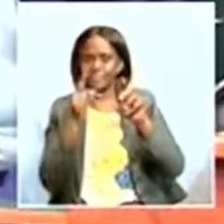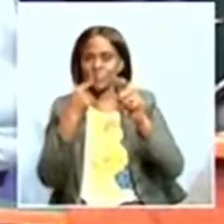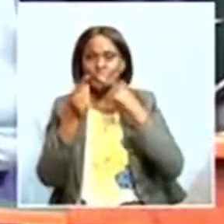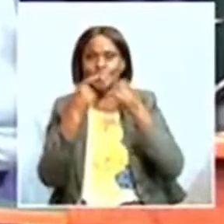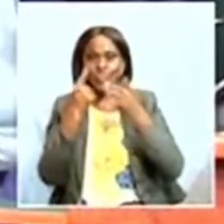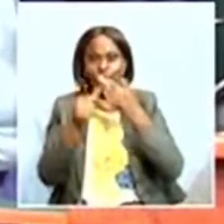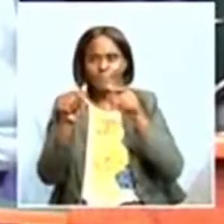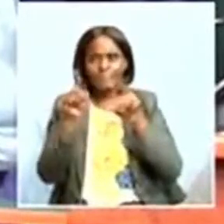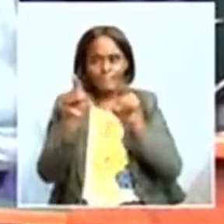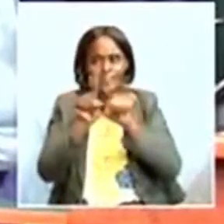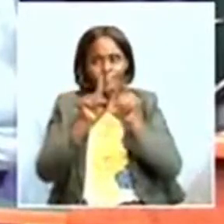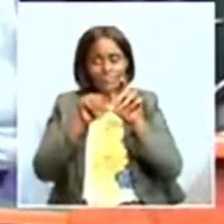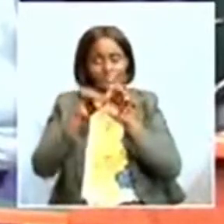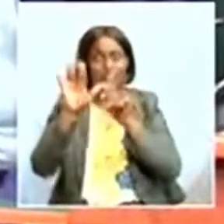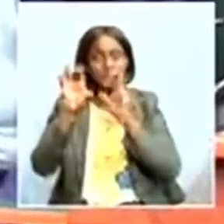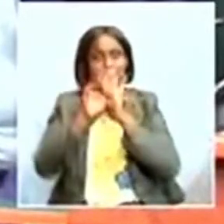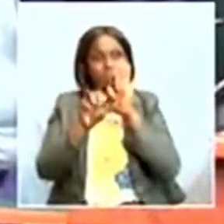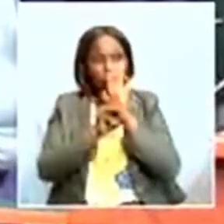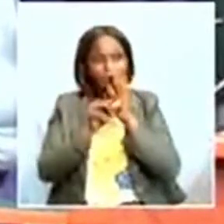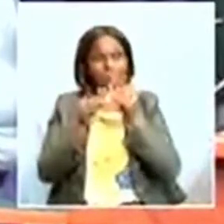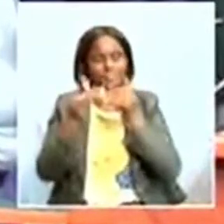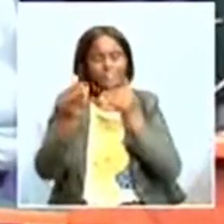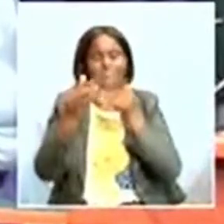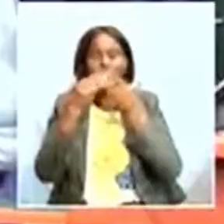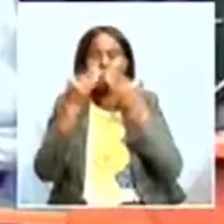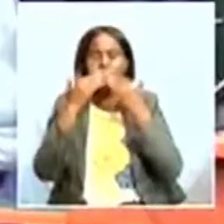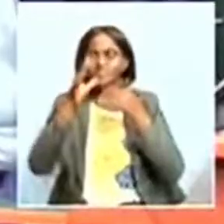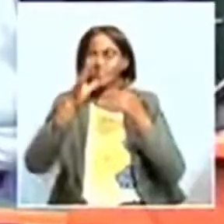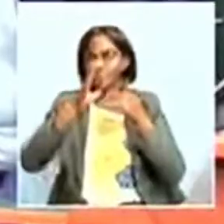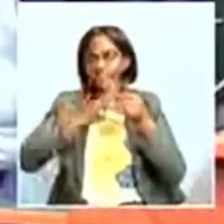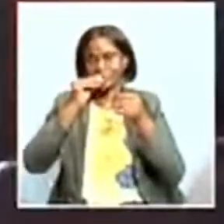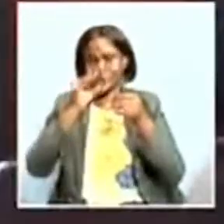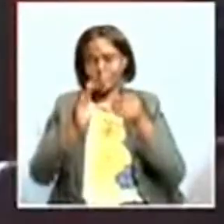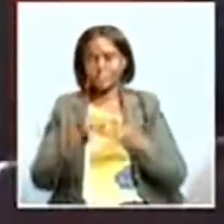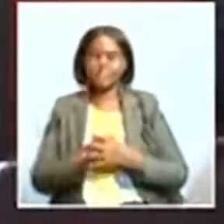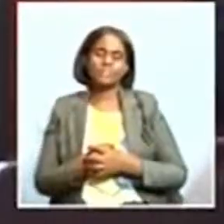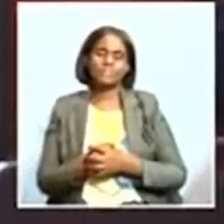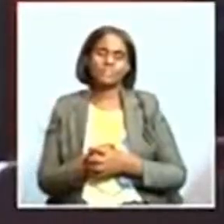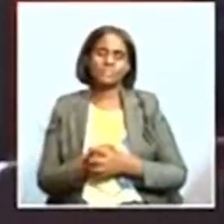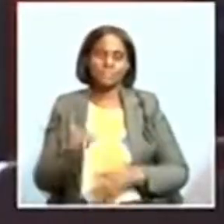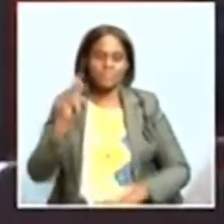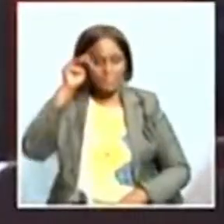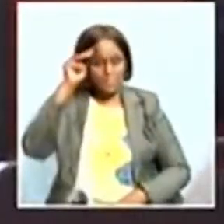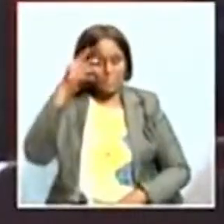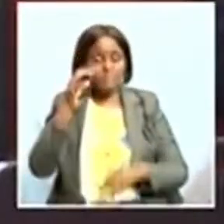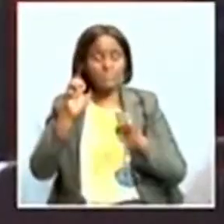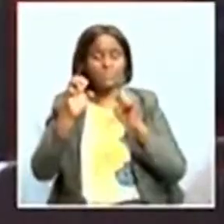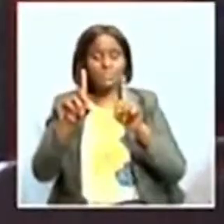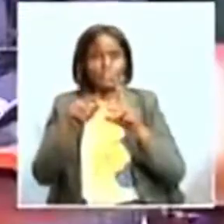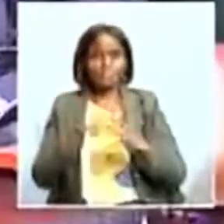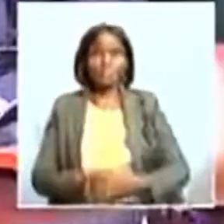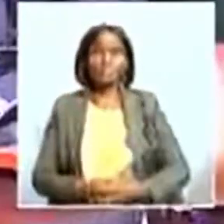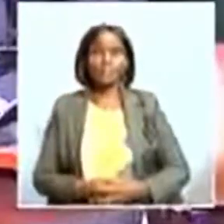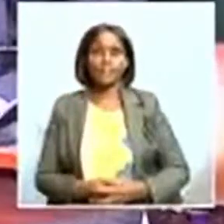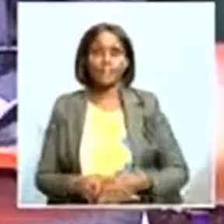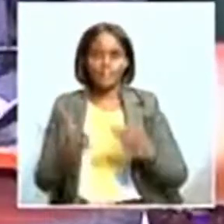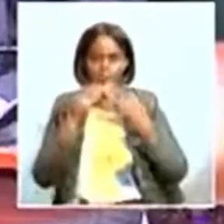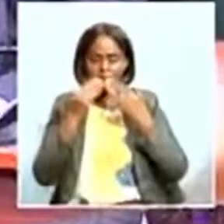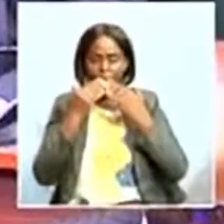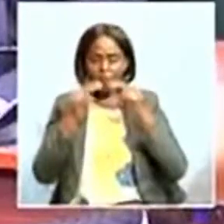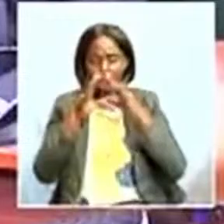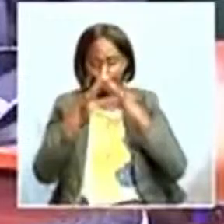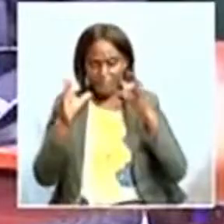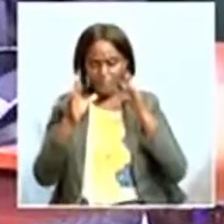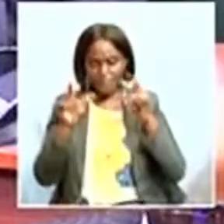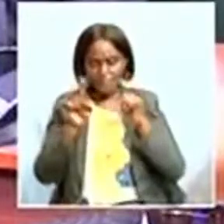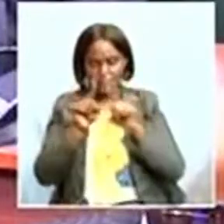entails as part of your curriculum reform going forward? Thank you, Madam Speaker. The Honorable Minister of Education. Thank you very much.